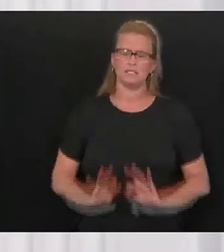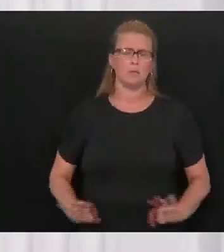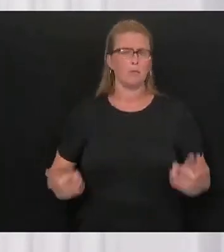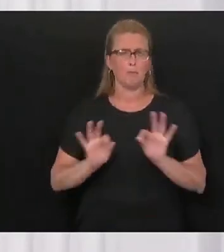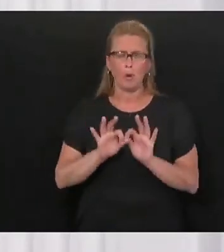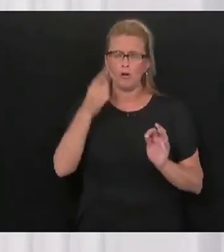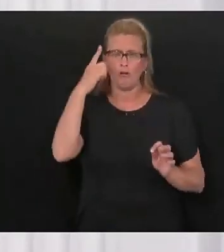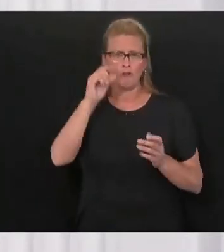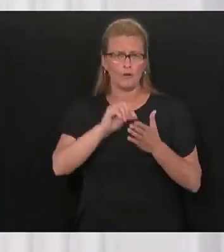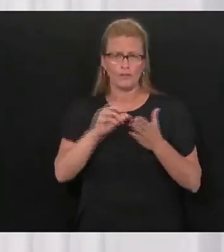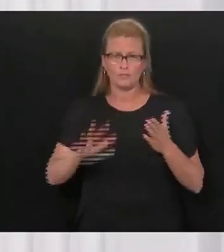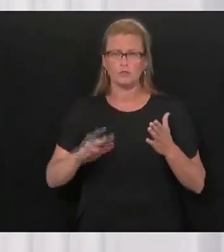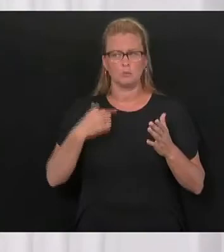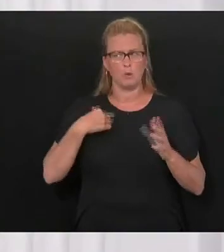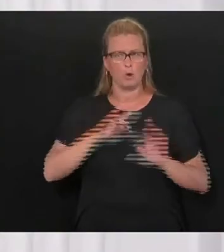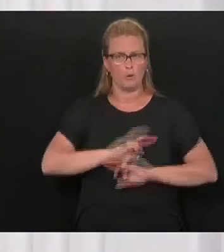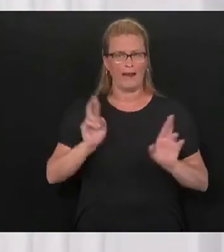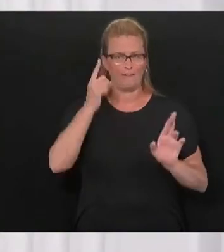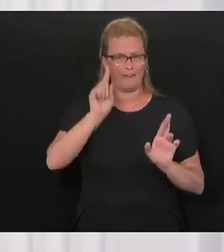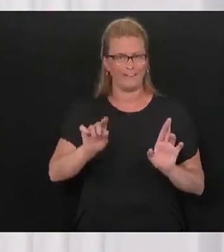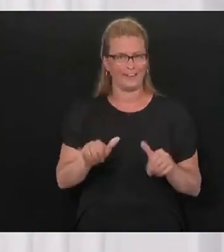I think we're all up to that challenge.